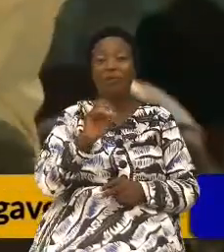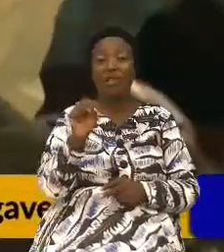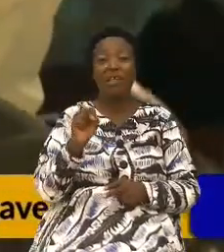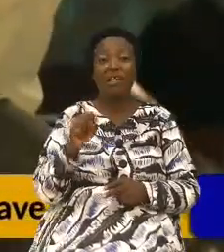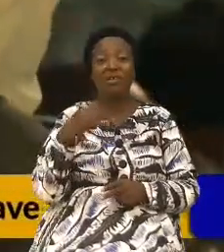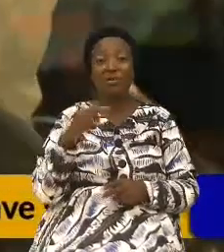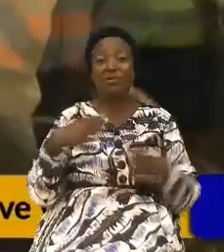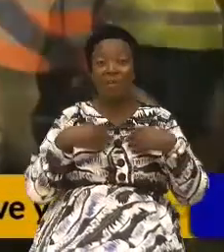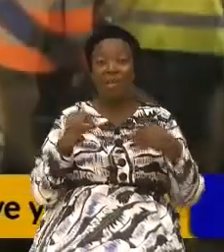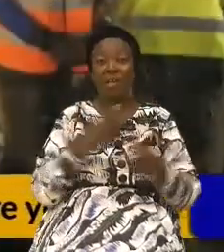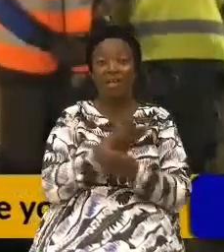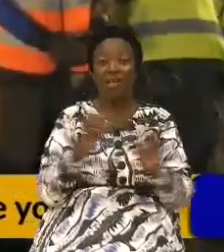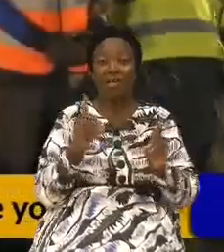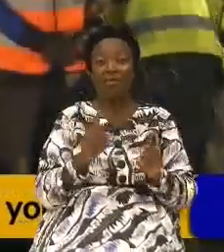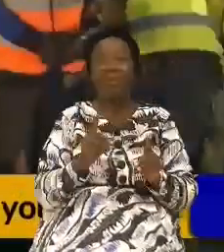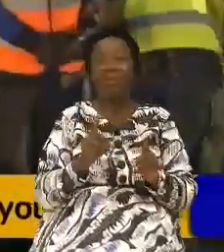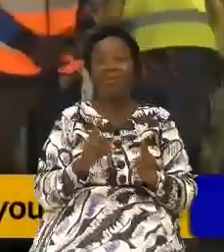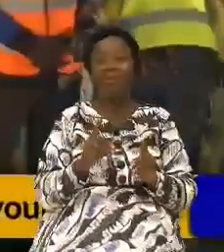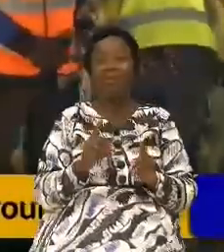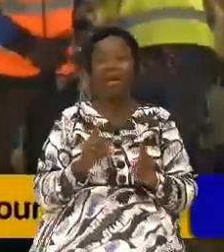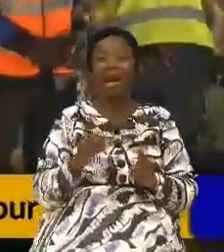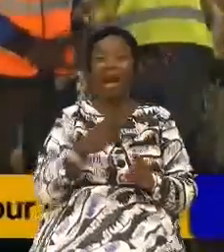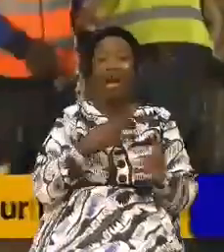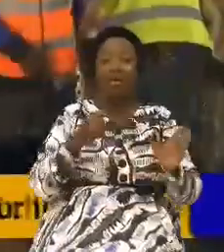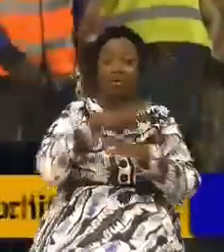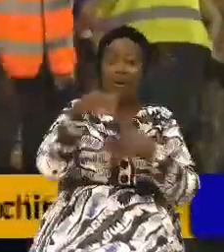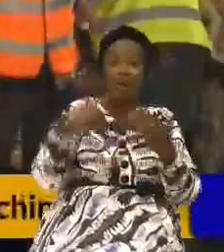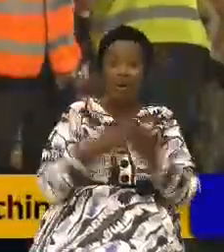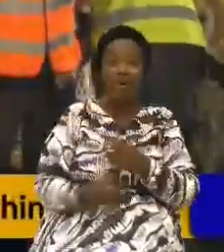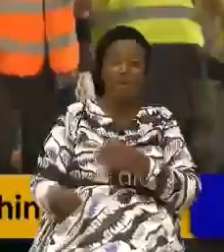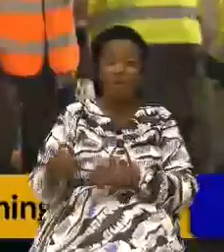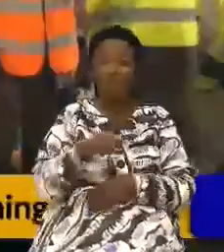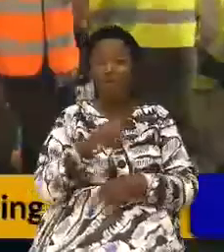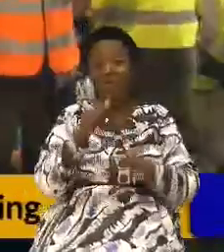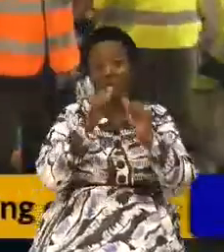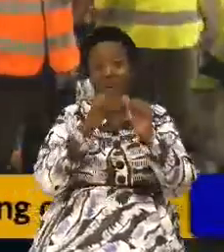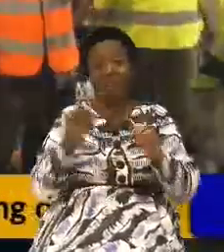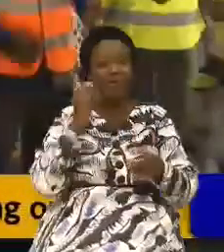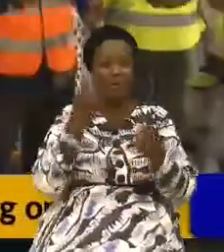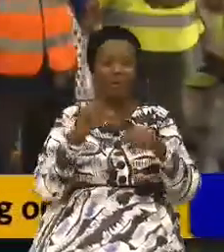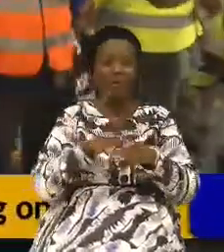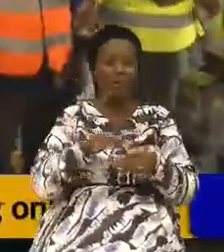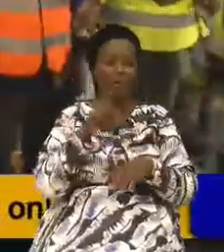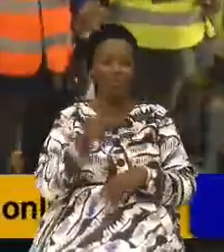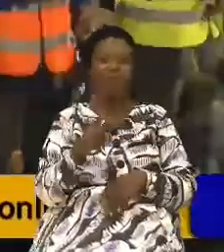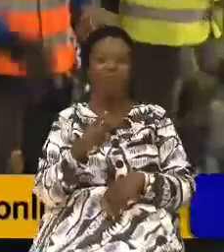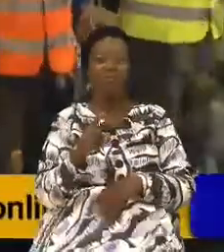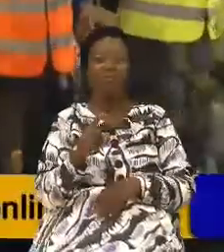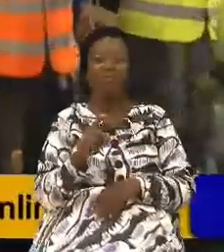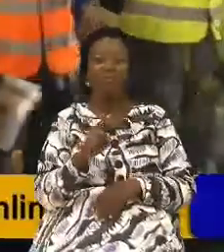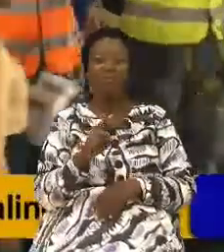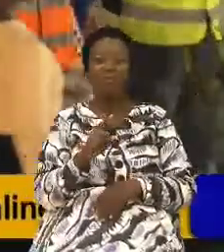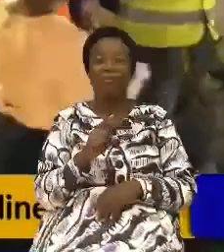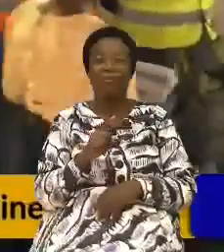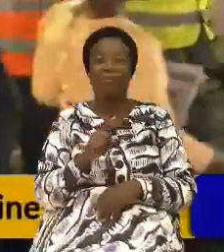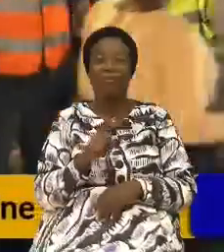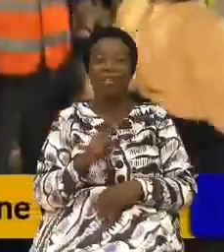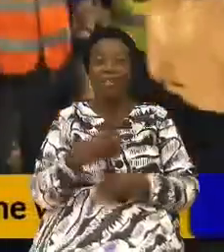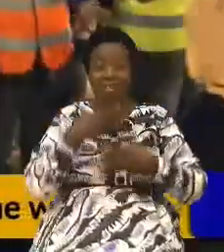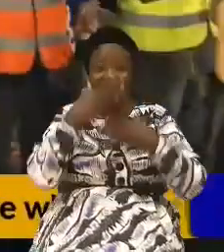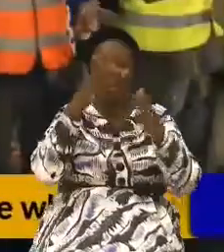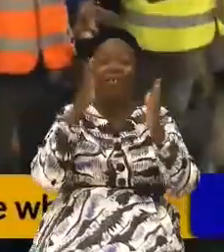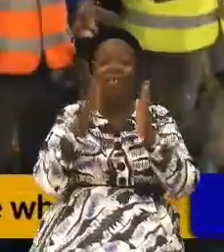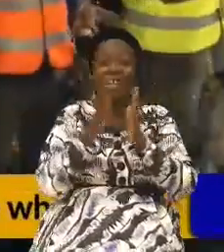deliverance, and all other blessings will come upon you. Can I hear a